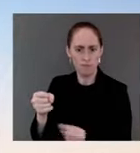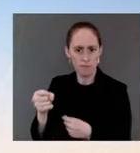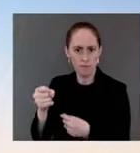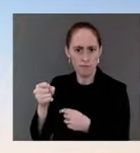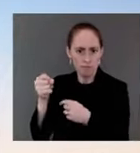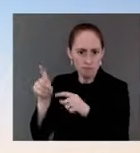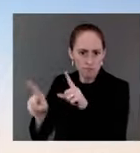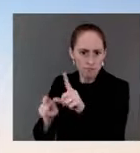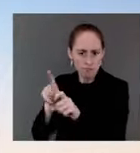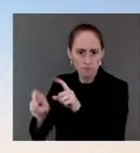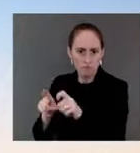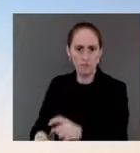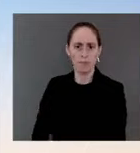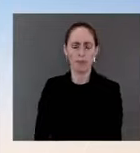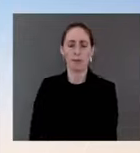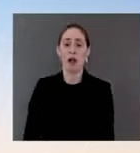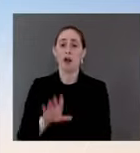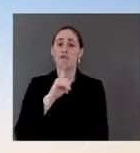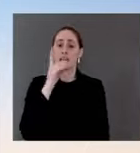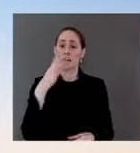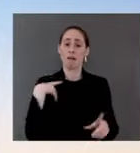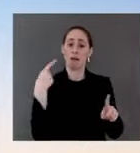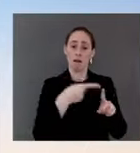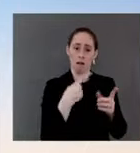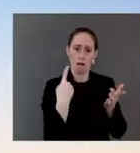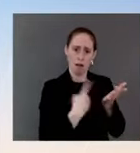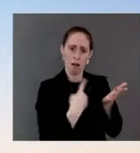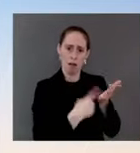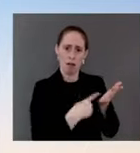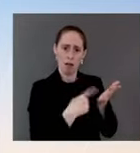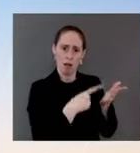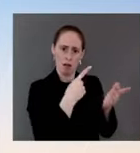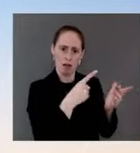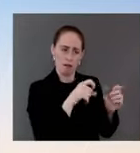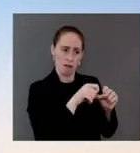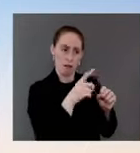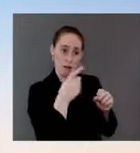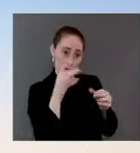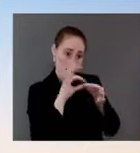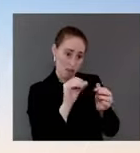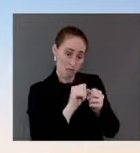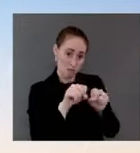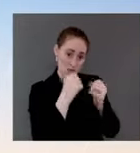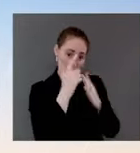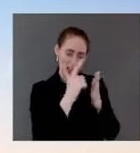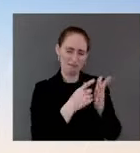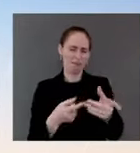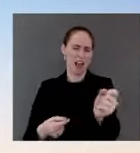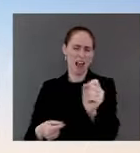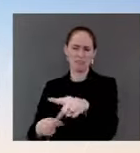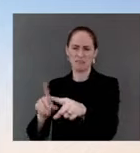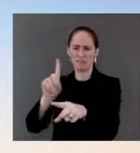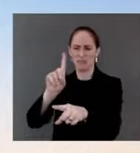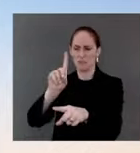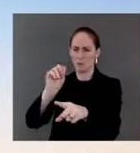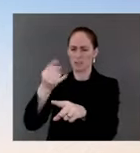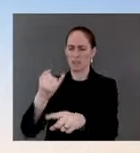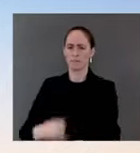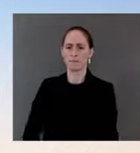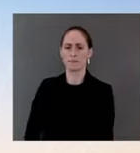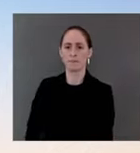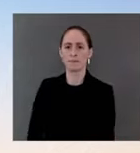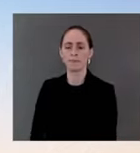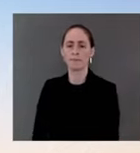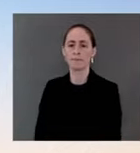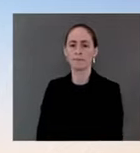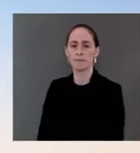to an independent Department of Justice, and so we'd really let them speak to any next steps. And on another topic, Russia spelled out some specific